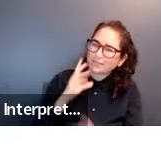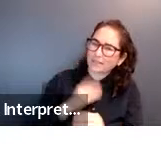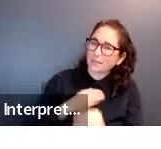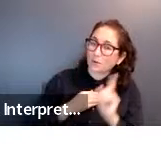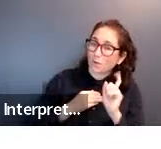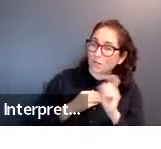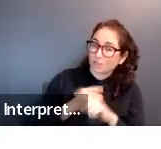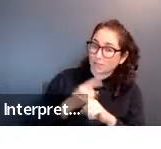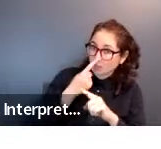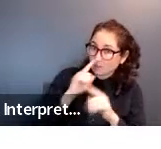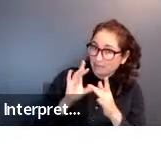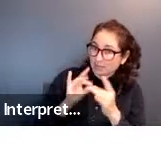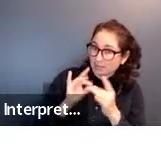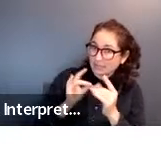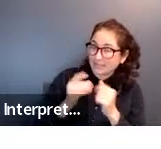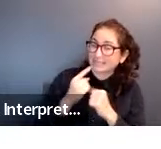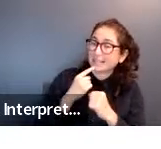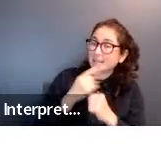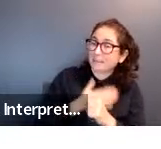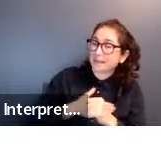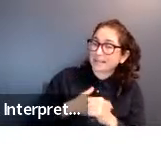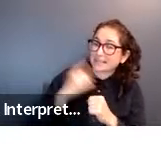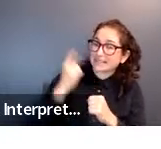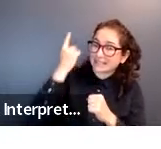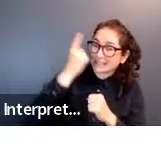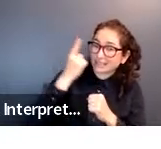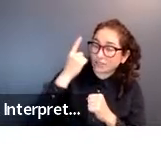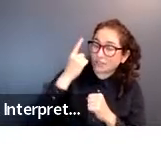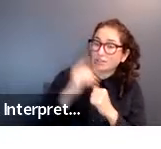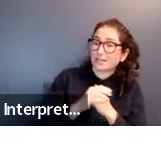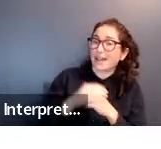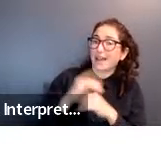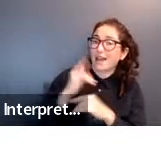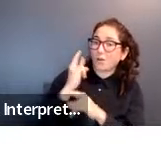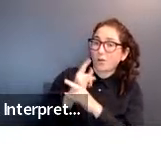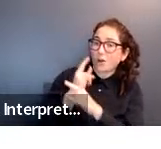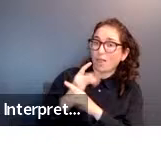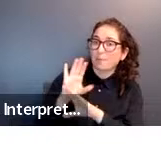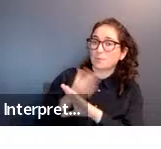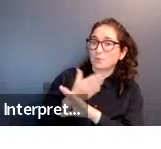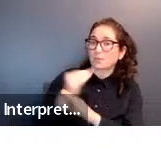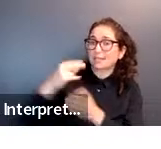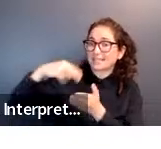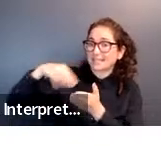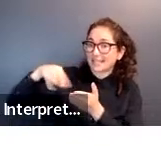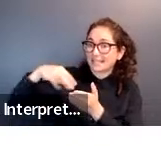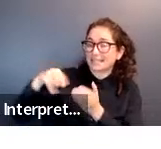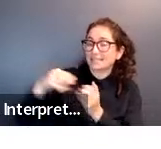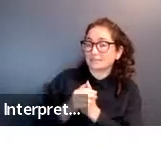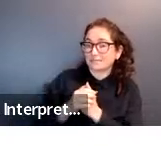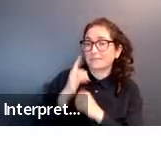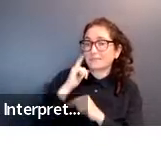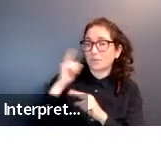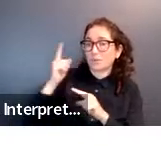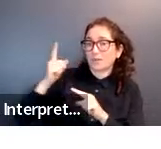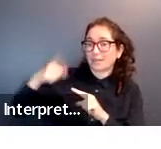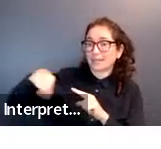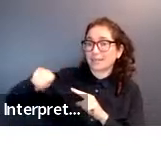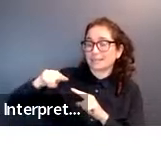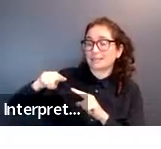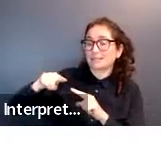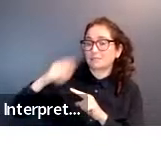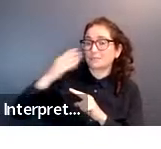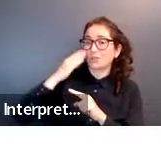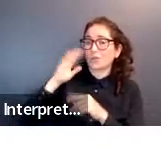I quickly say, please consider the alcohol, music, and dancing on these